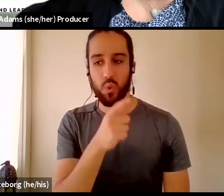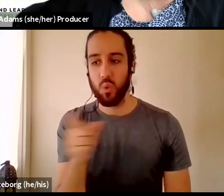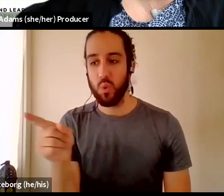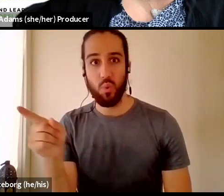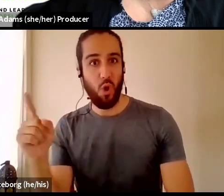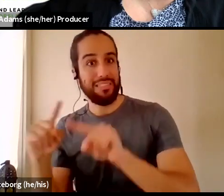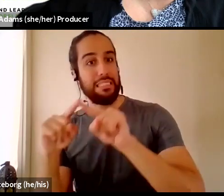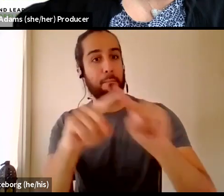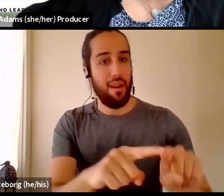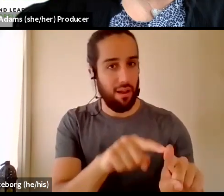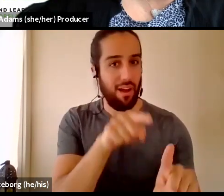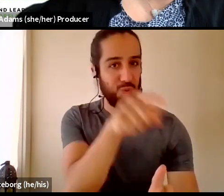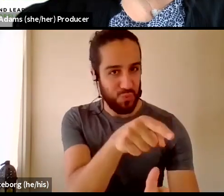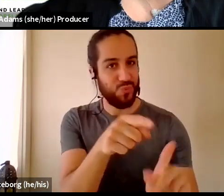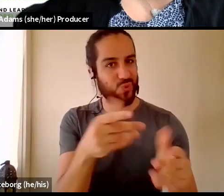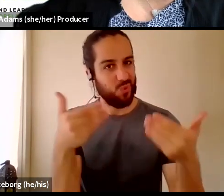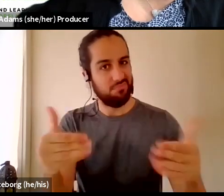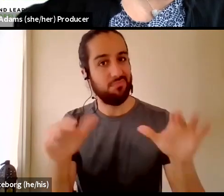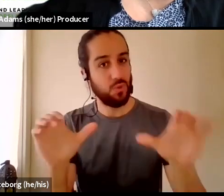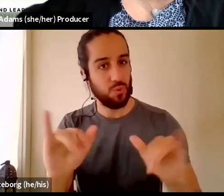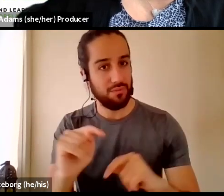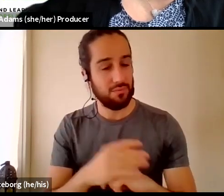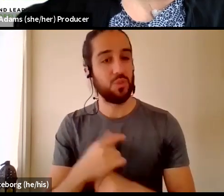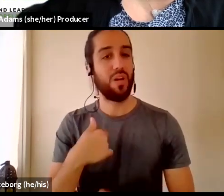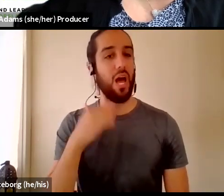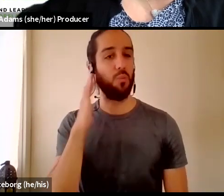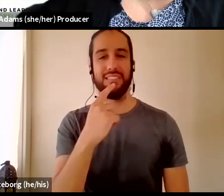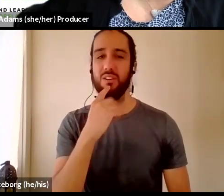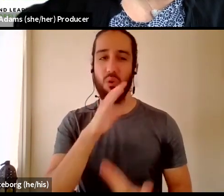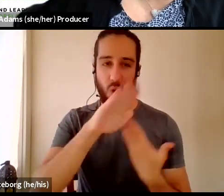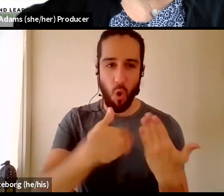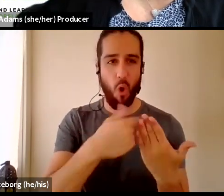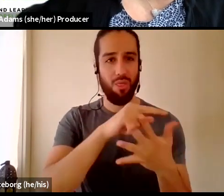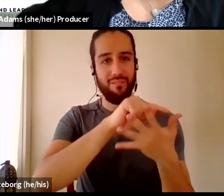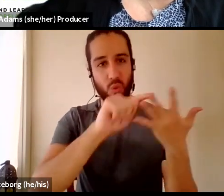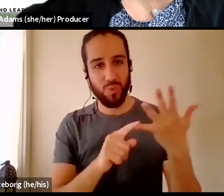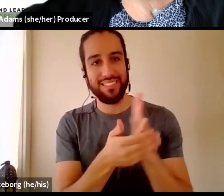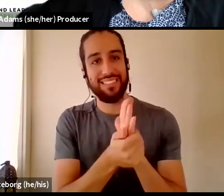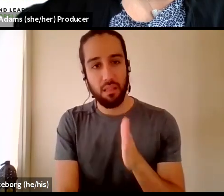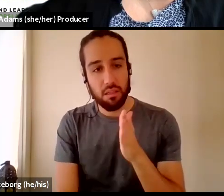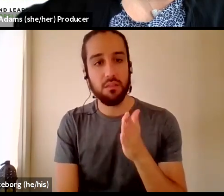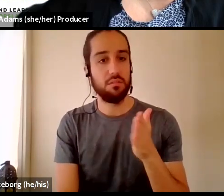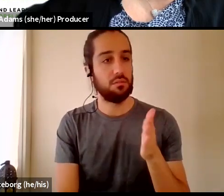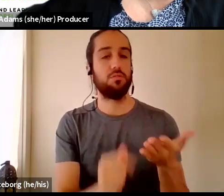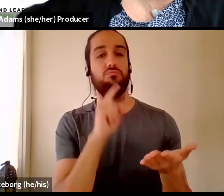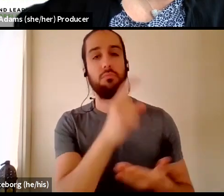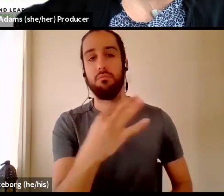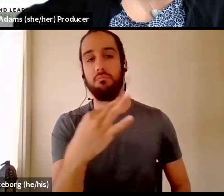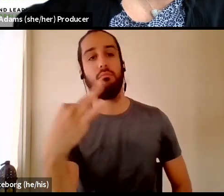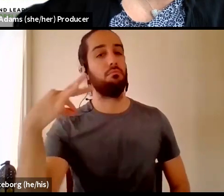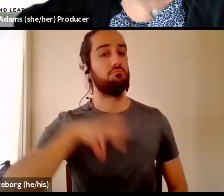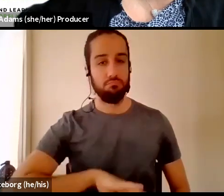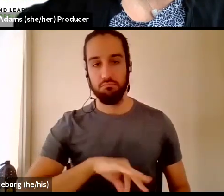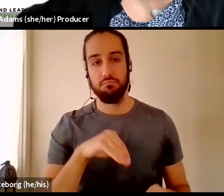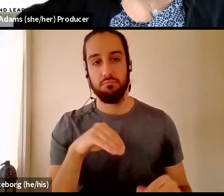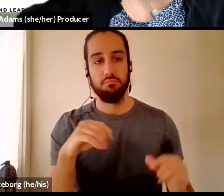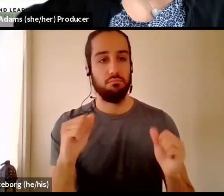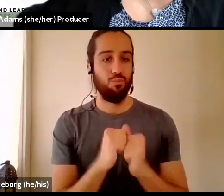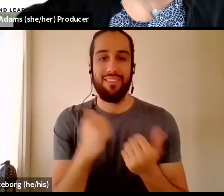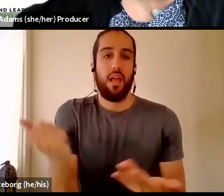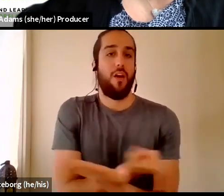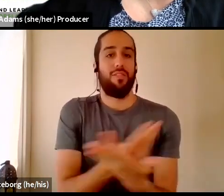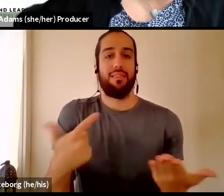depending upon you to do it. So I would say all of those skills have helped me in everything that I've